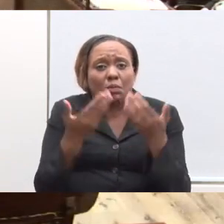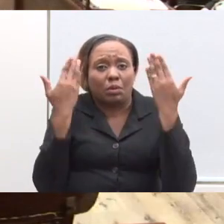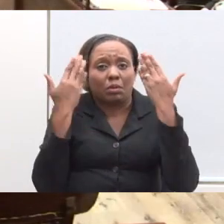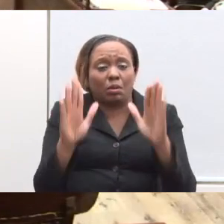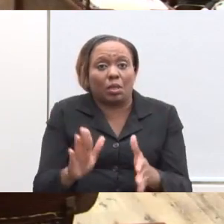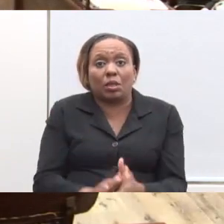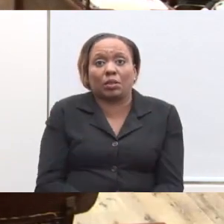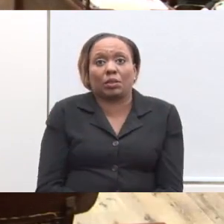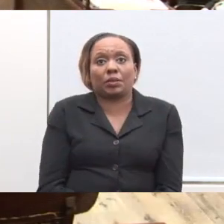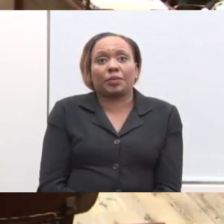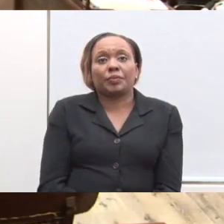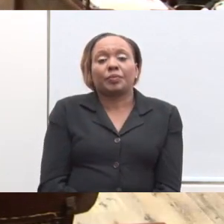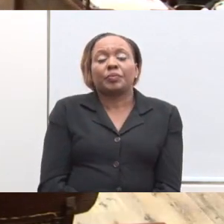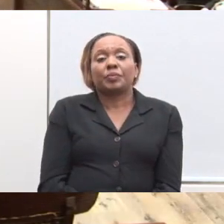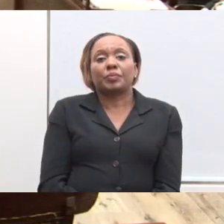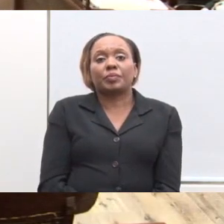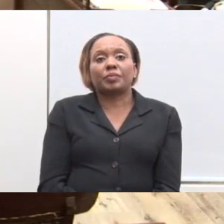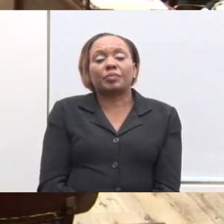Mr. Speaker, sir,